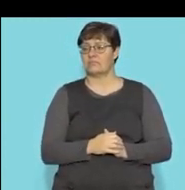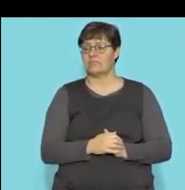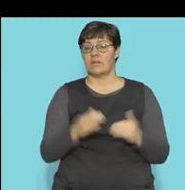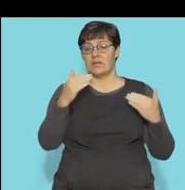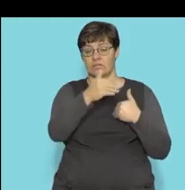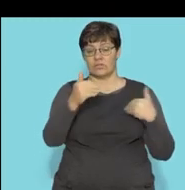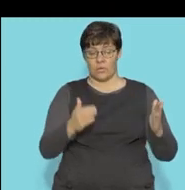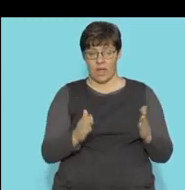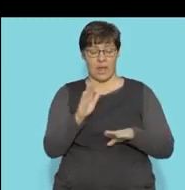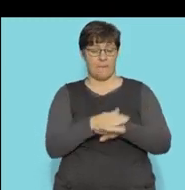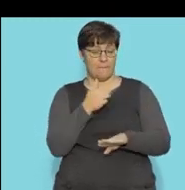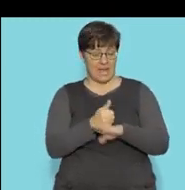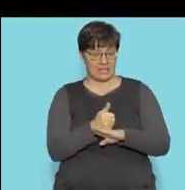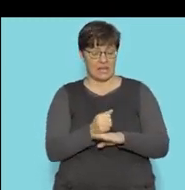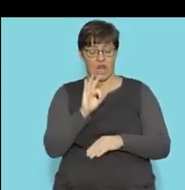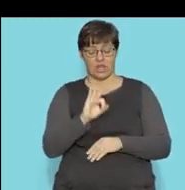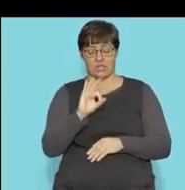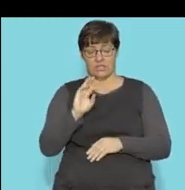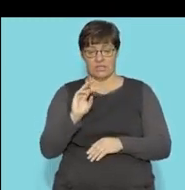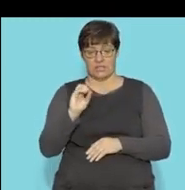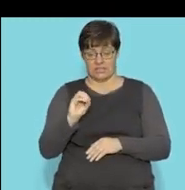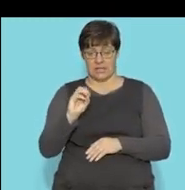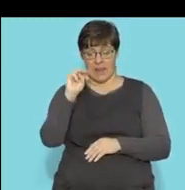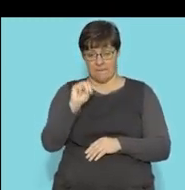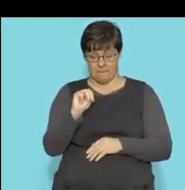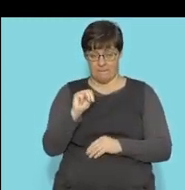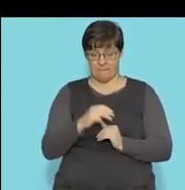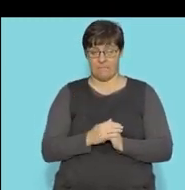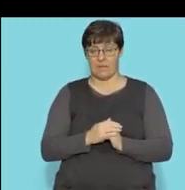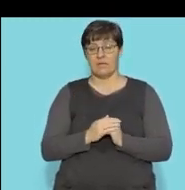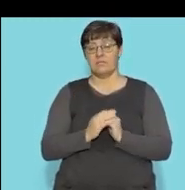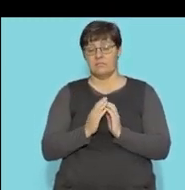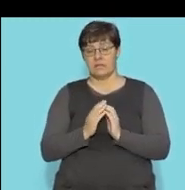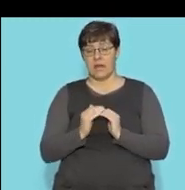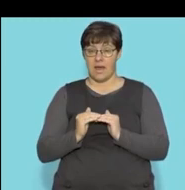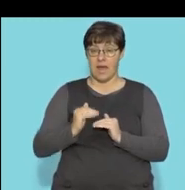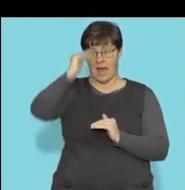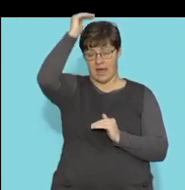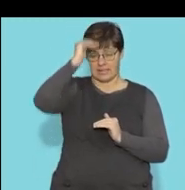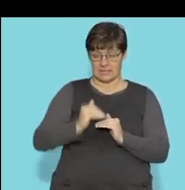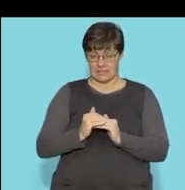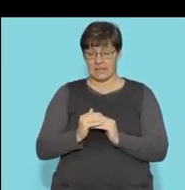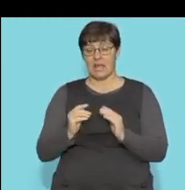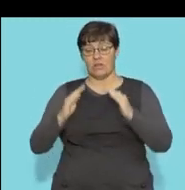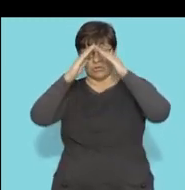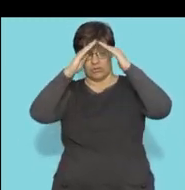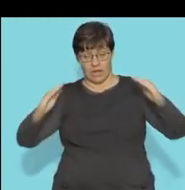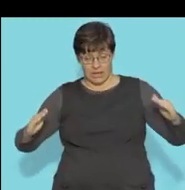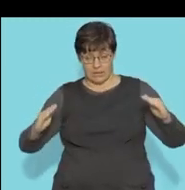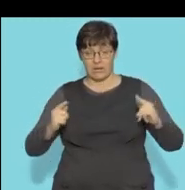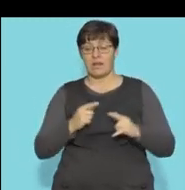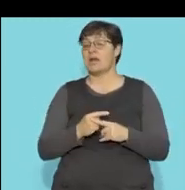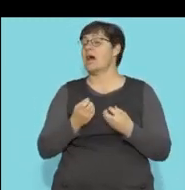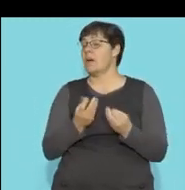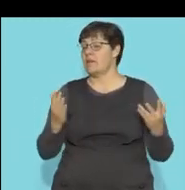So the square bases each have a length of 30 meters. The wall height of the building is 10 meters, and the height